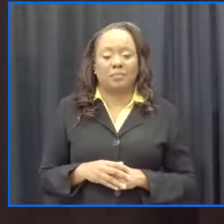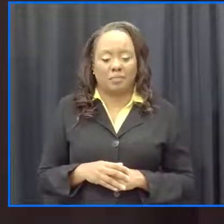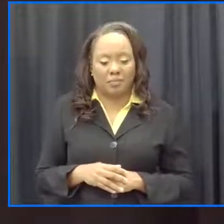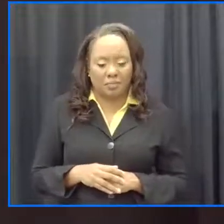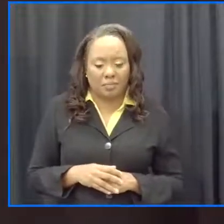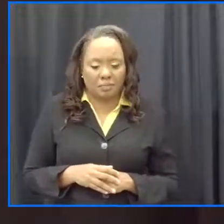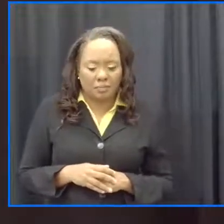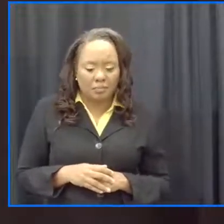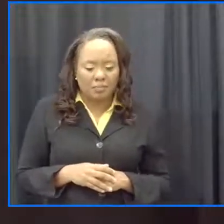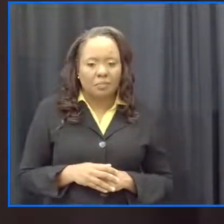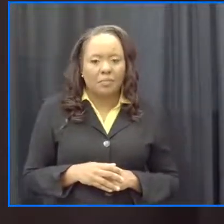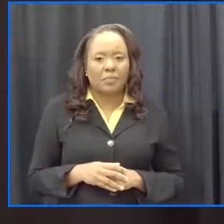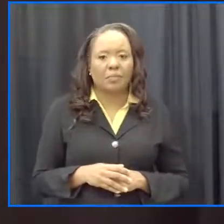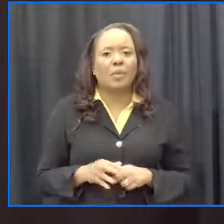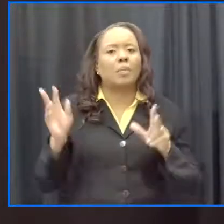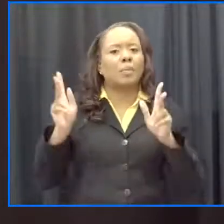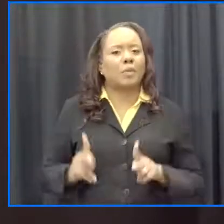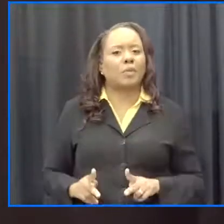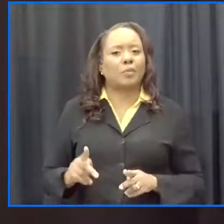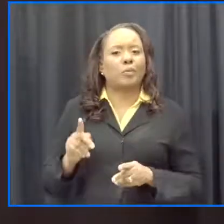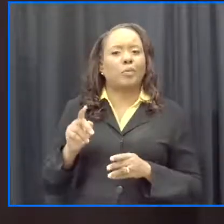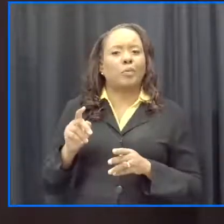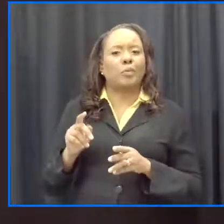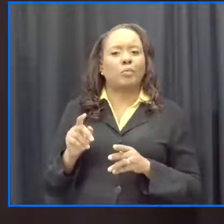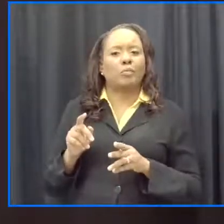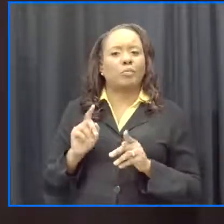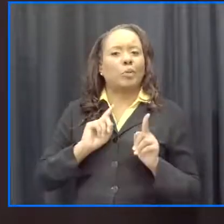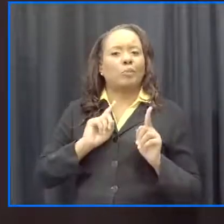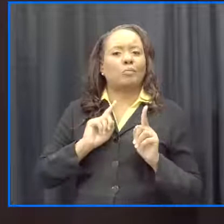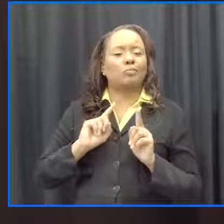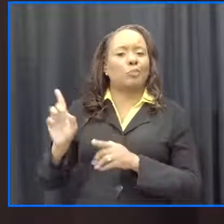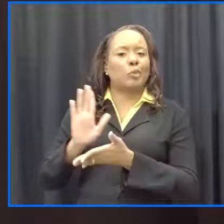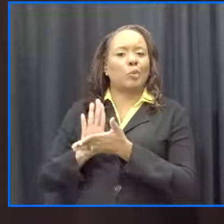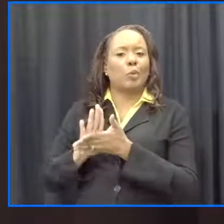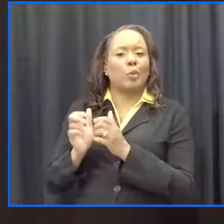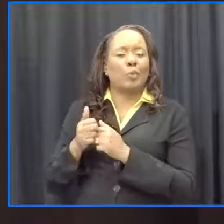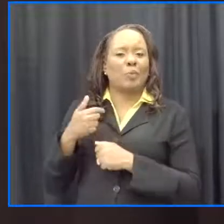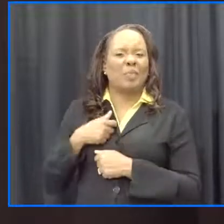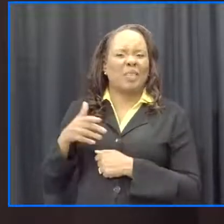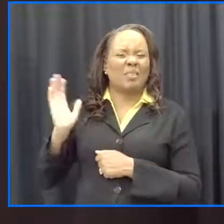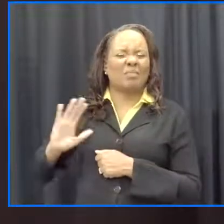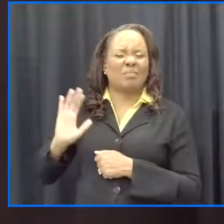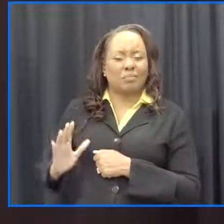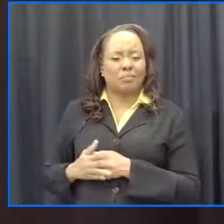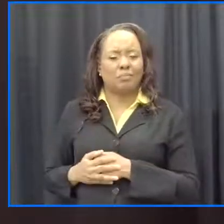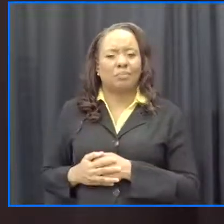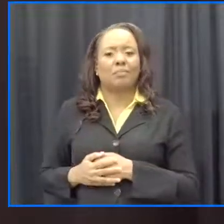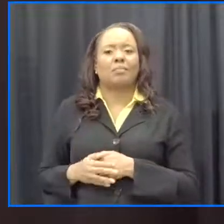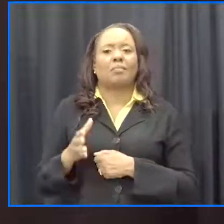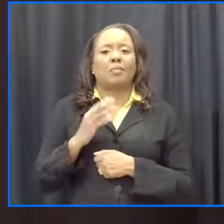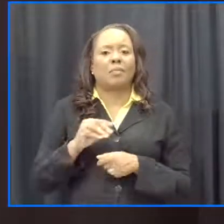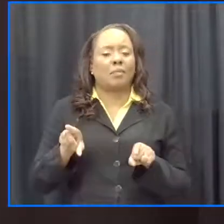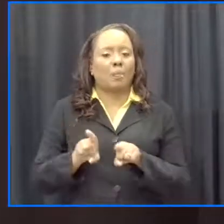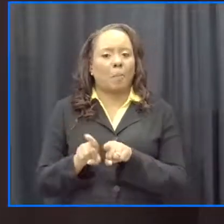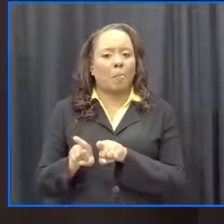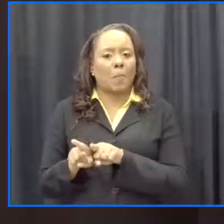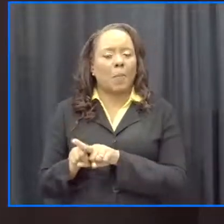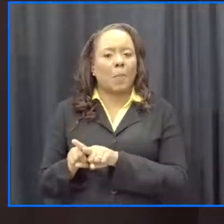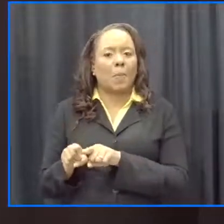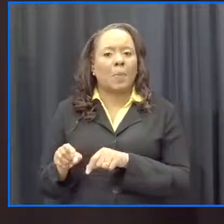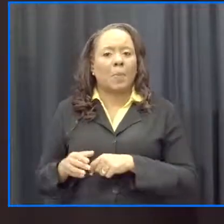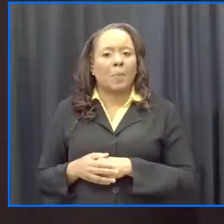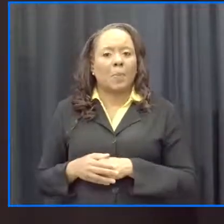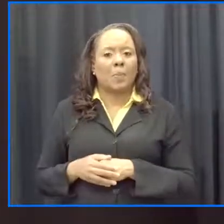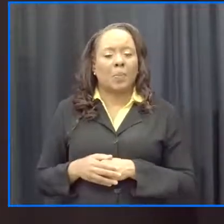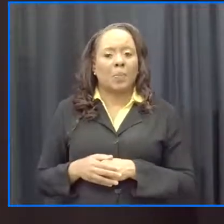schoolmate that I found very interesting. And the one that came a few weeks ago on the place of the Charter